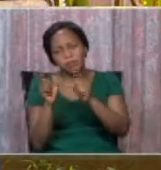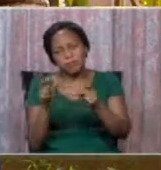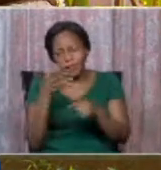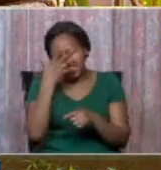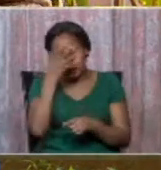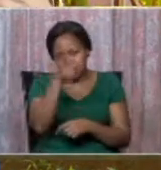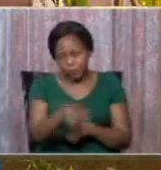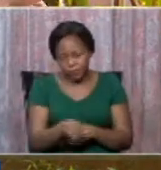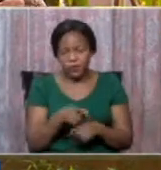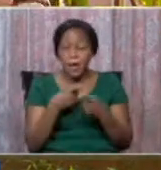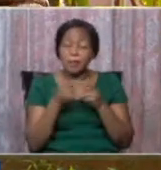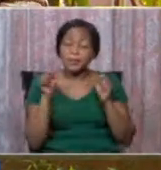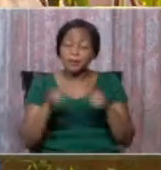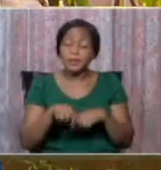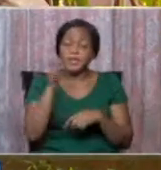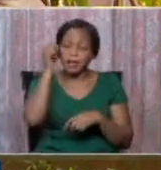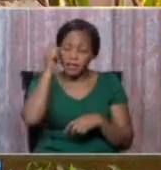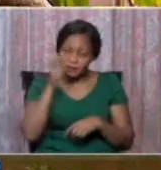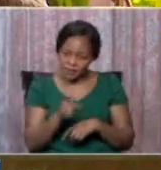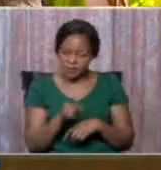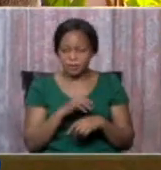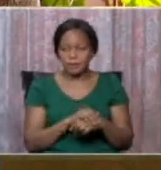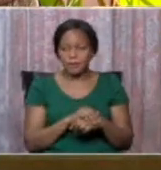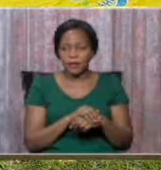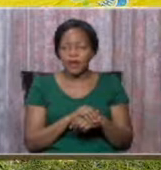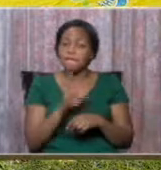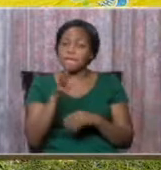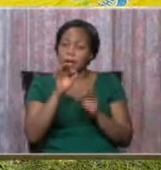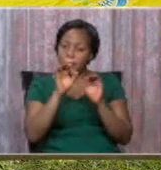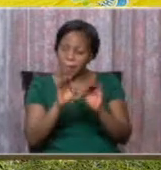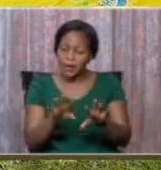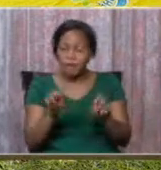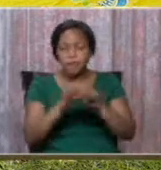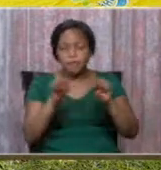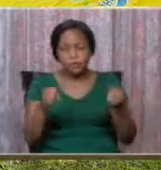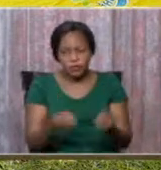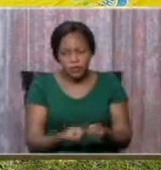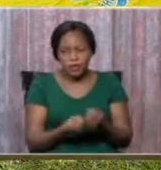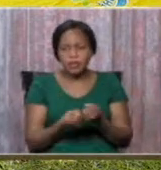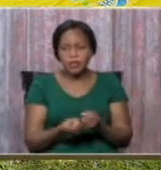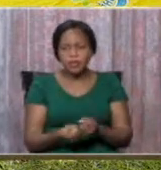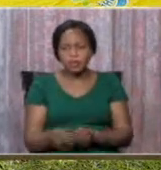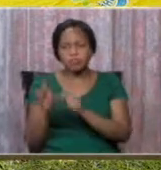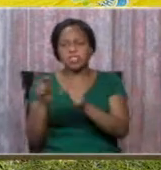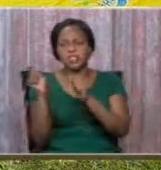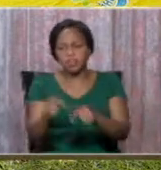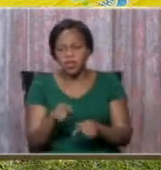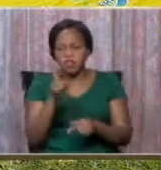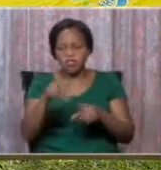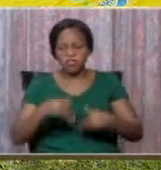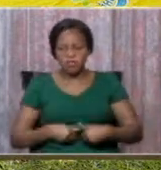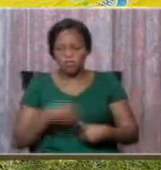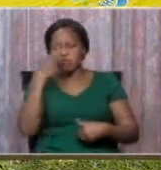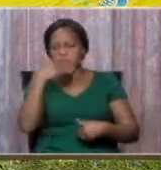as adults, we all went through these body changes. It's this time that we need to talk about